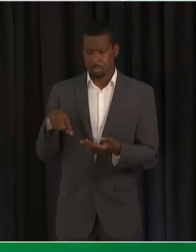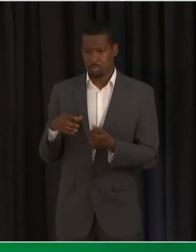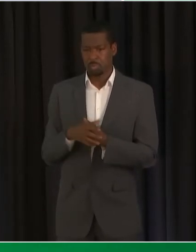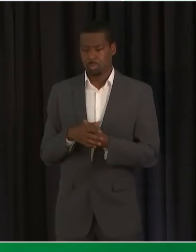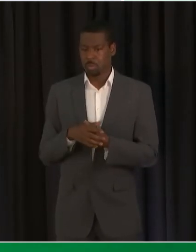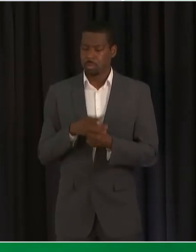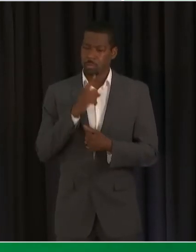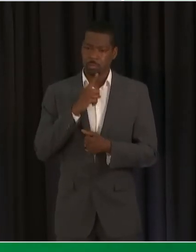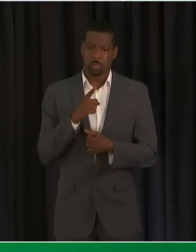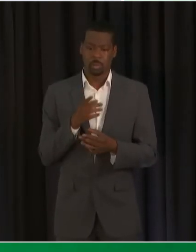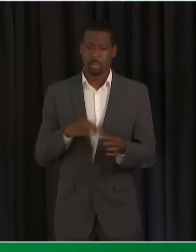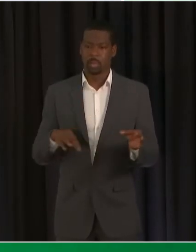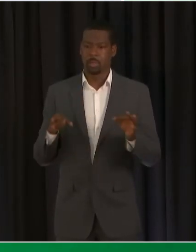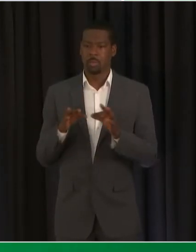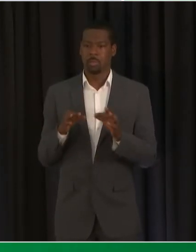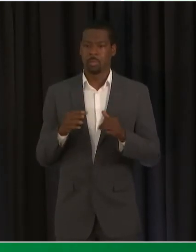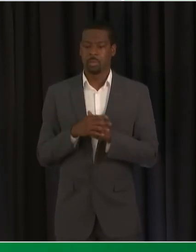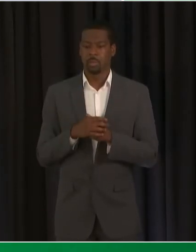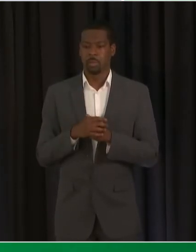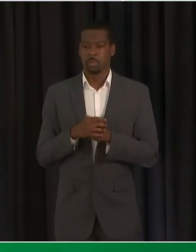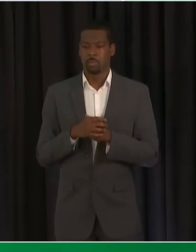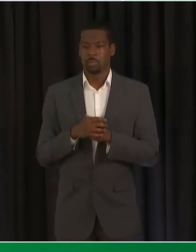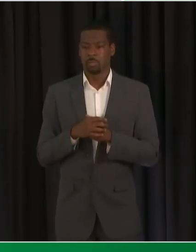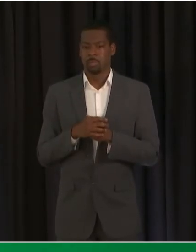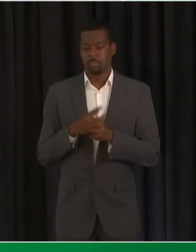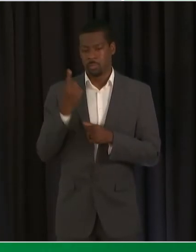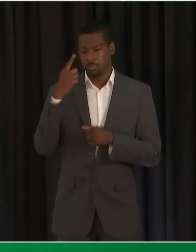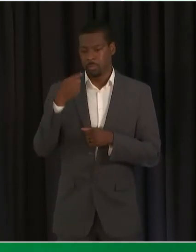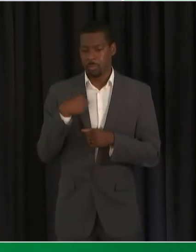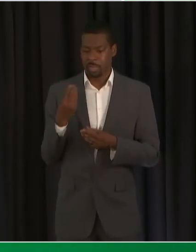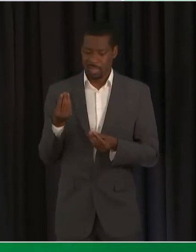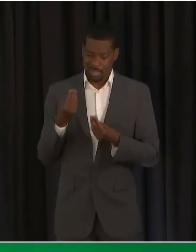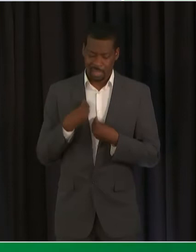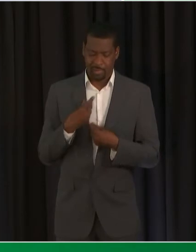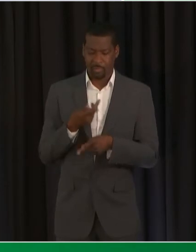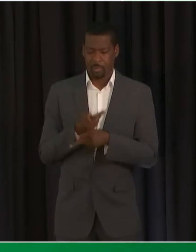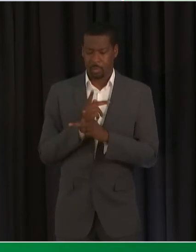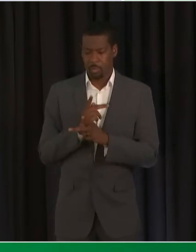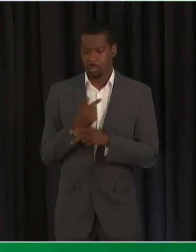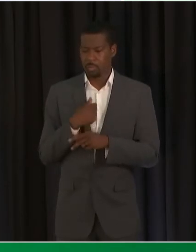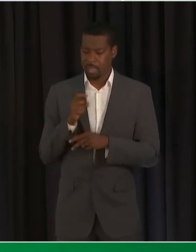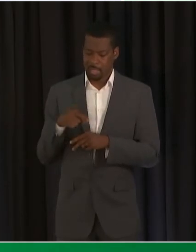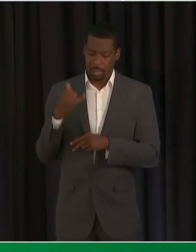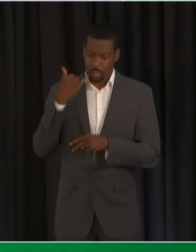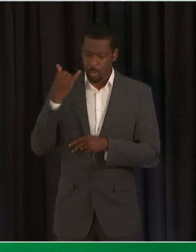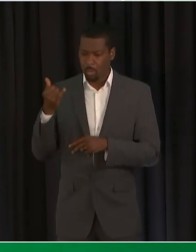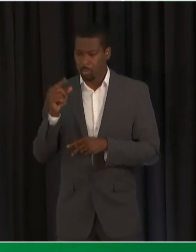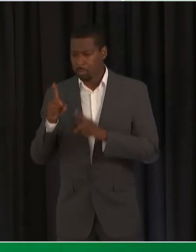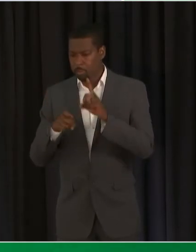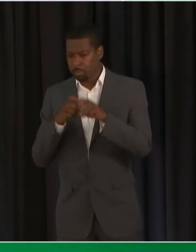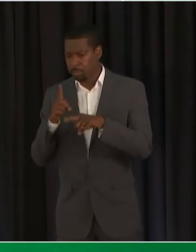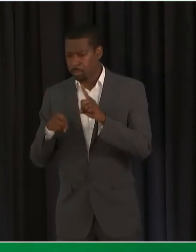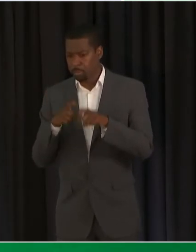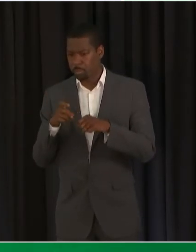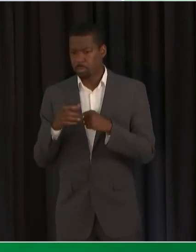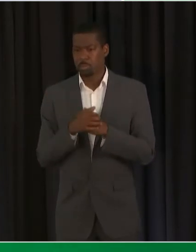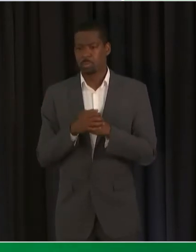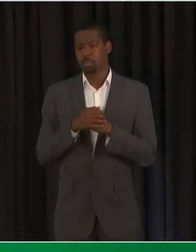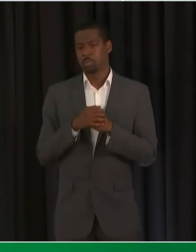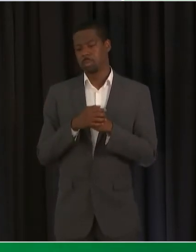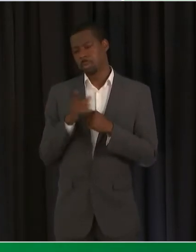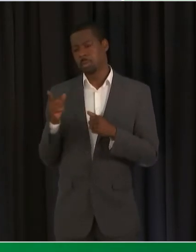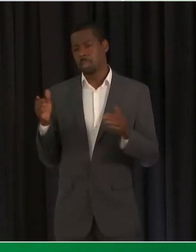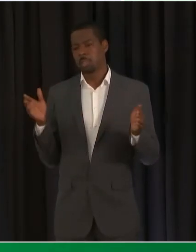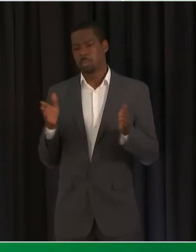been instrumental in me being at the front of the line to receive loans, because I have somebody to call and ask questions to. They come in as a